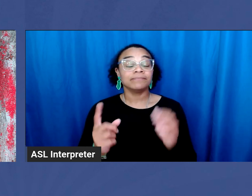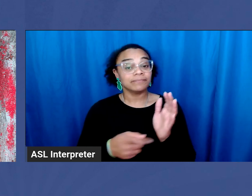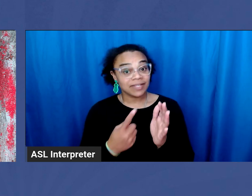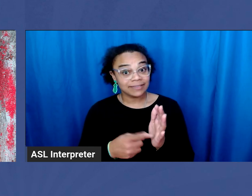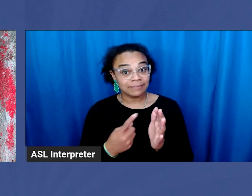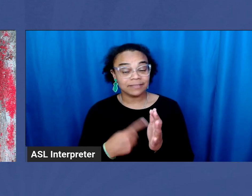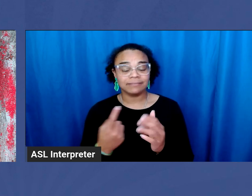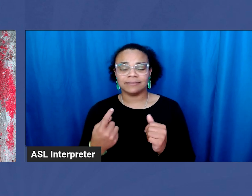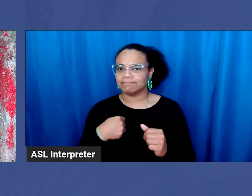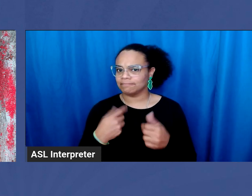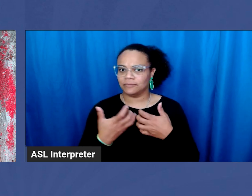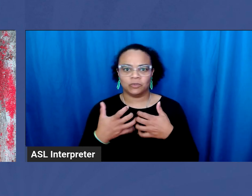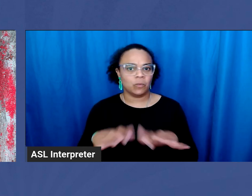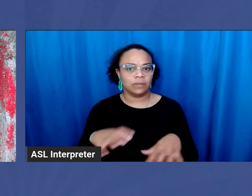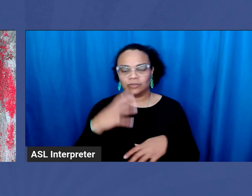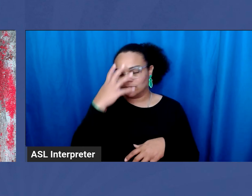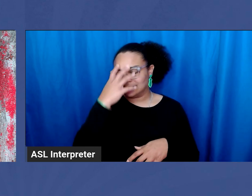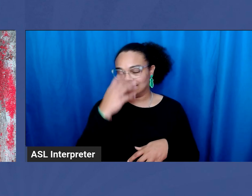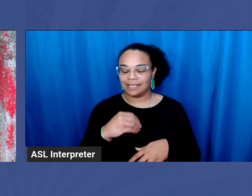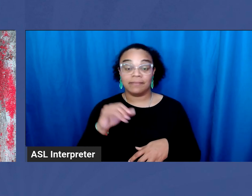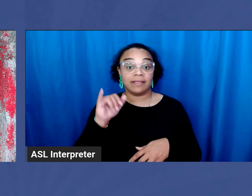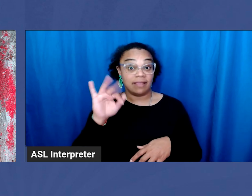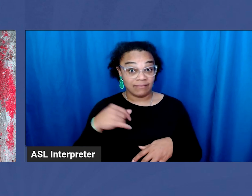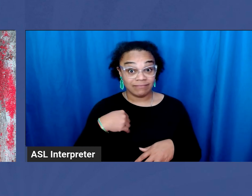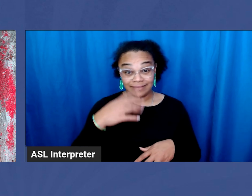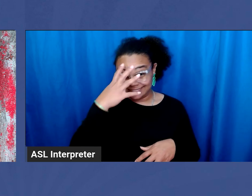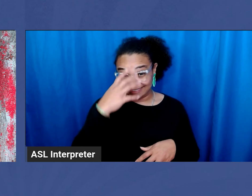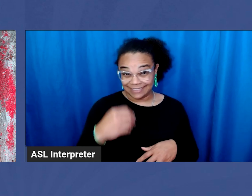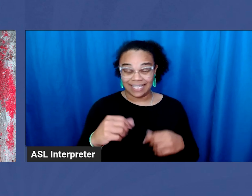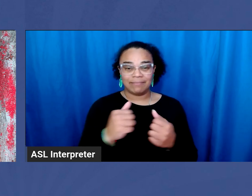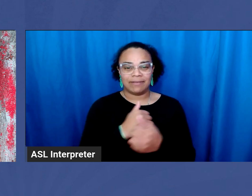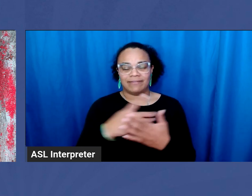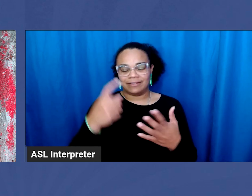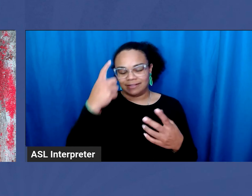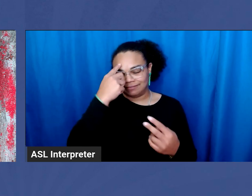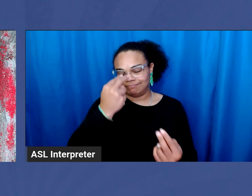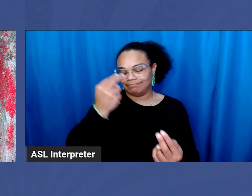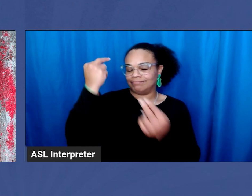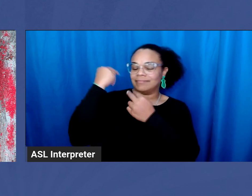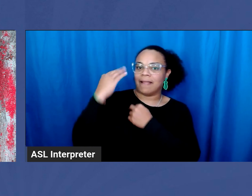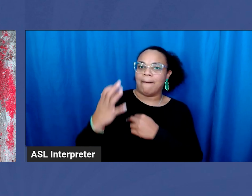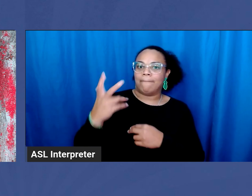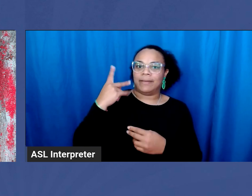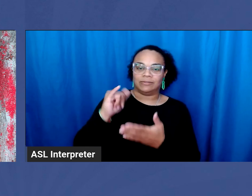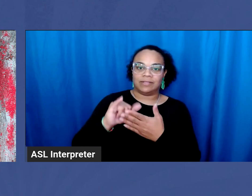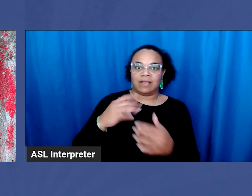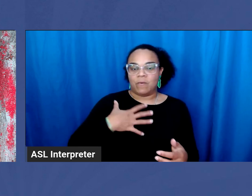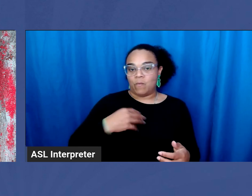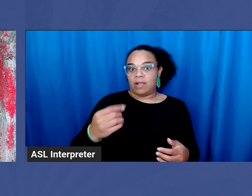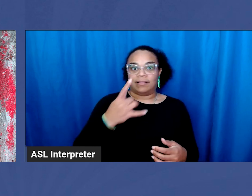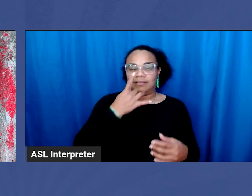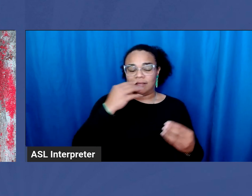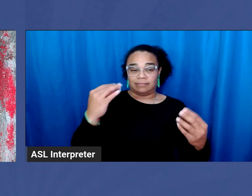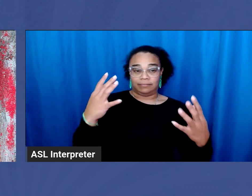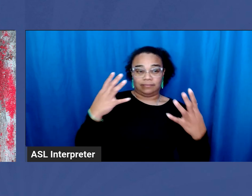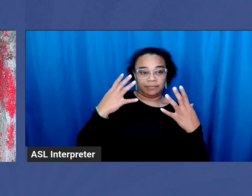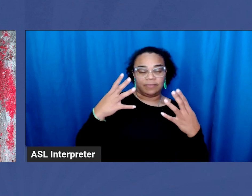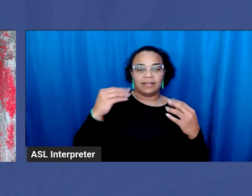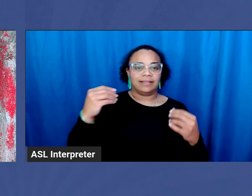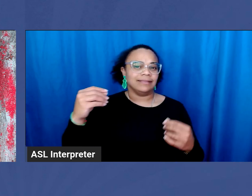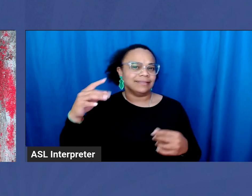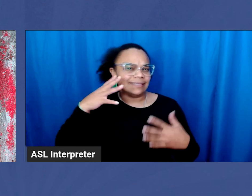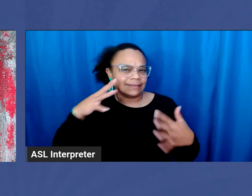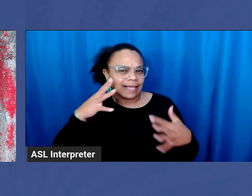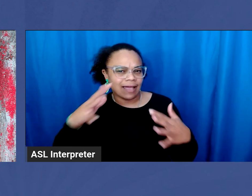Sometimes, though, I do not want to go to sleep. If I do, it all goes back to a white light and the sound of rolling tape,